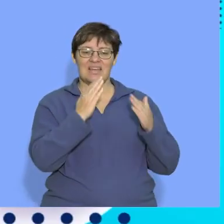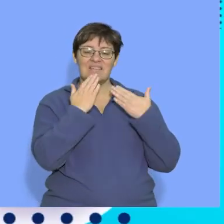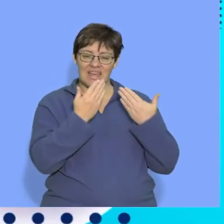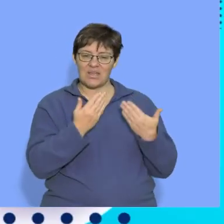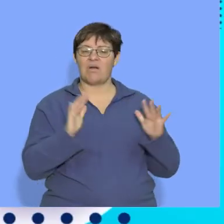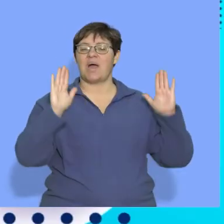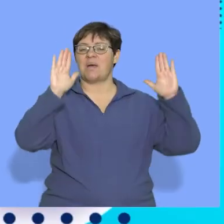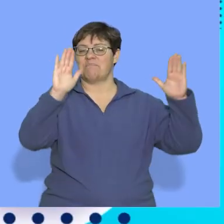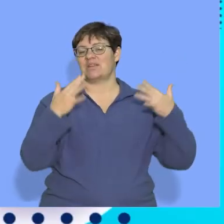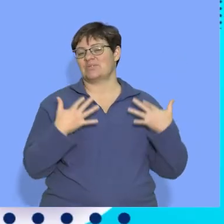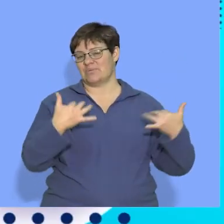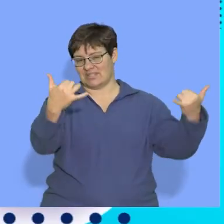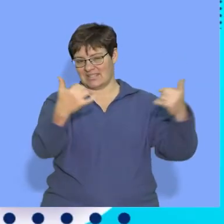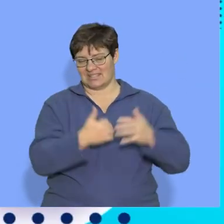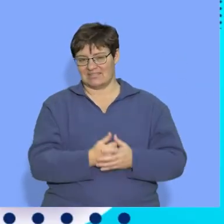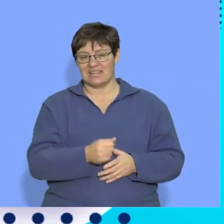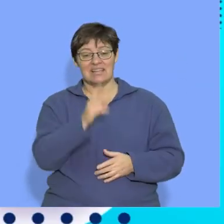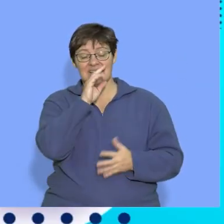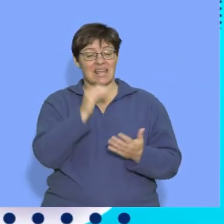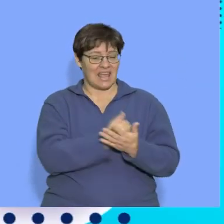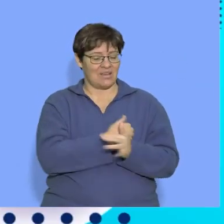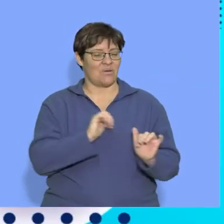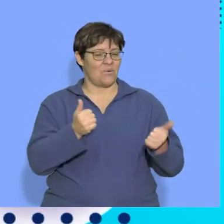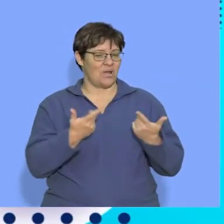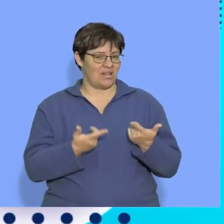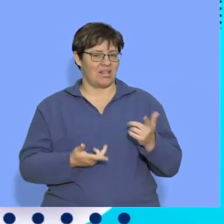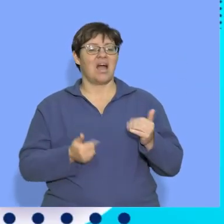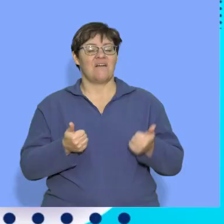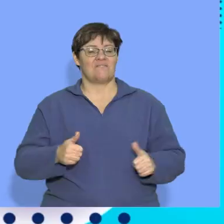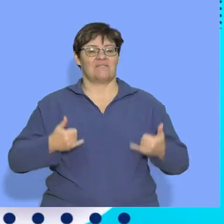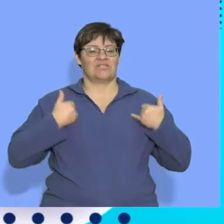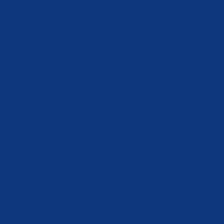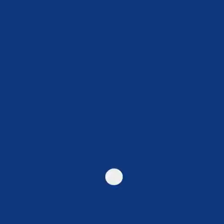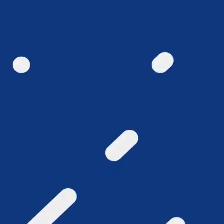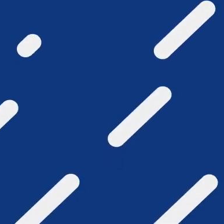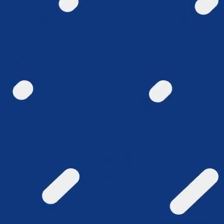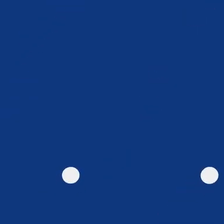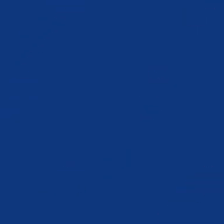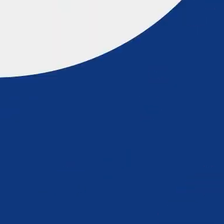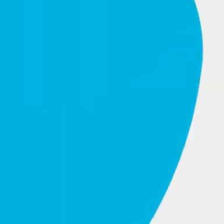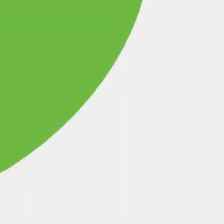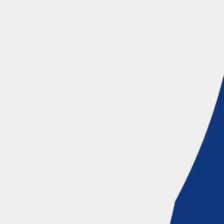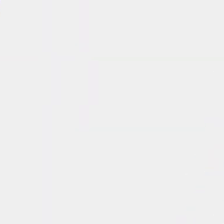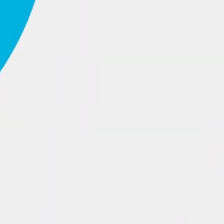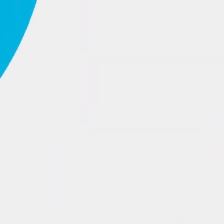audience. Take care, go well, and have a baie lekker day. Cheers.